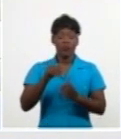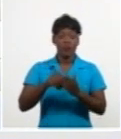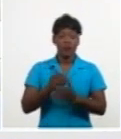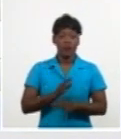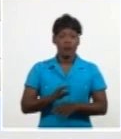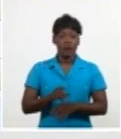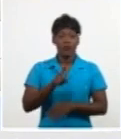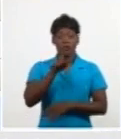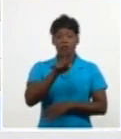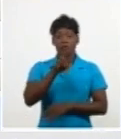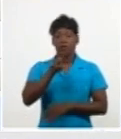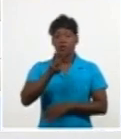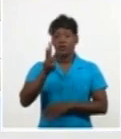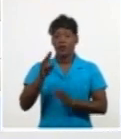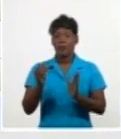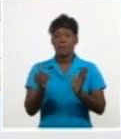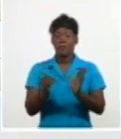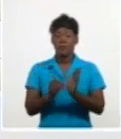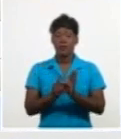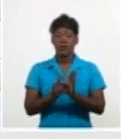133,100 cases,